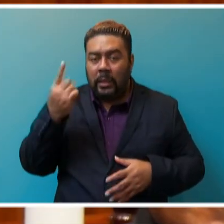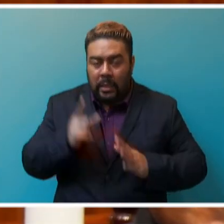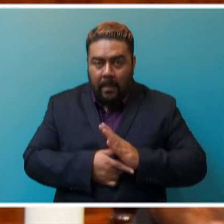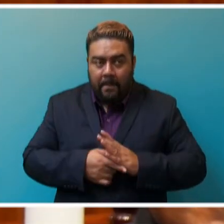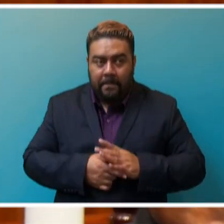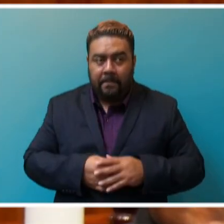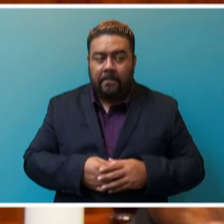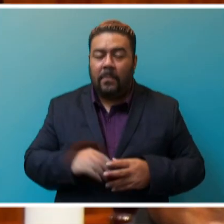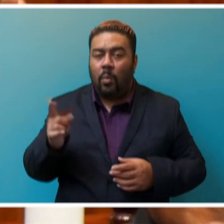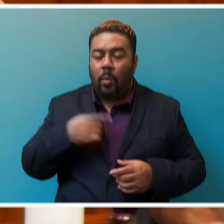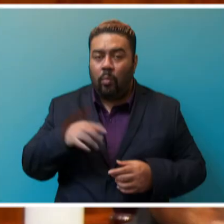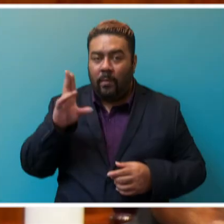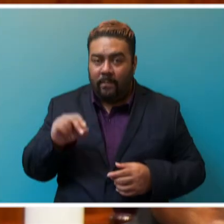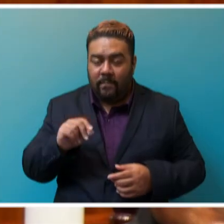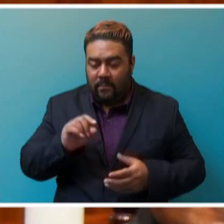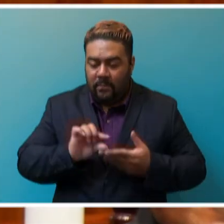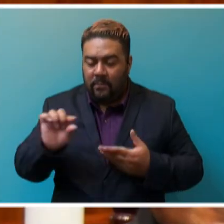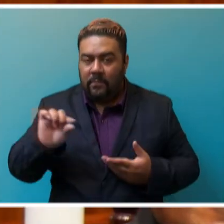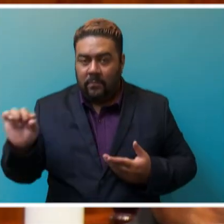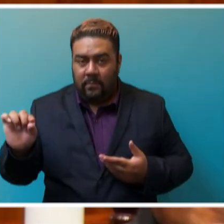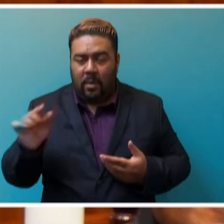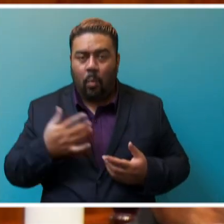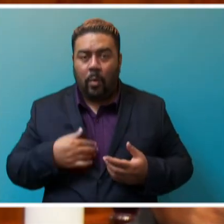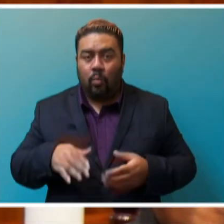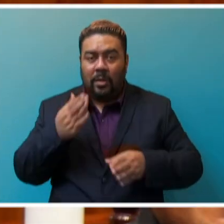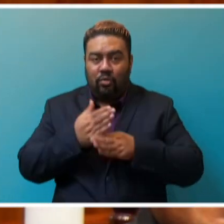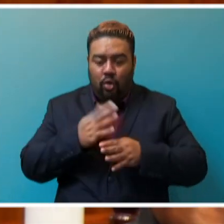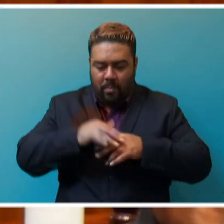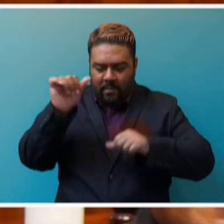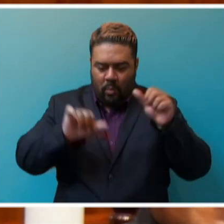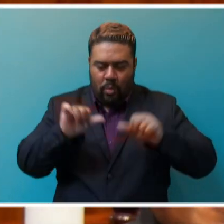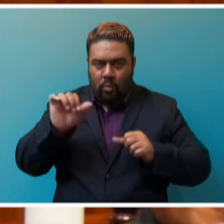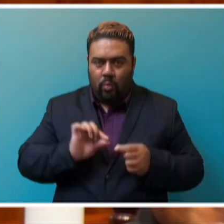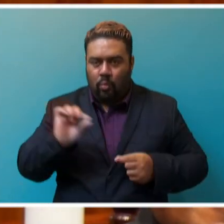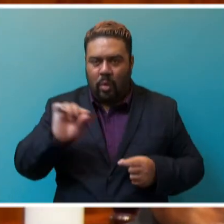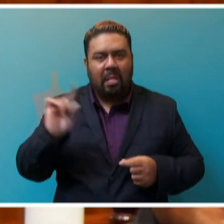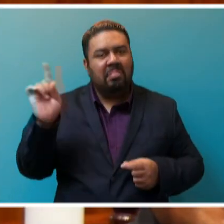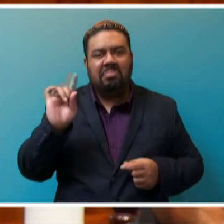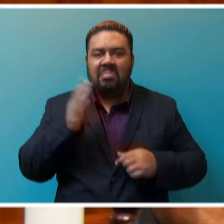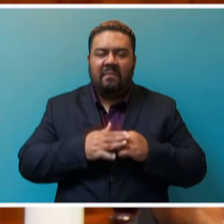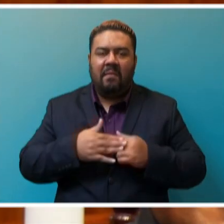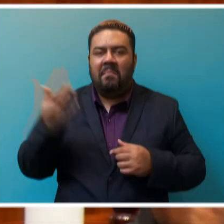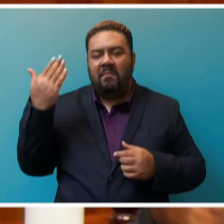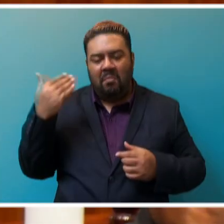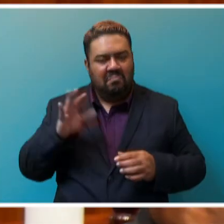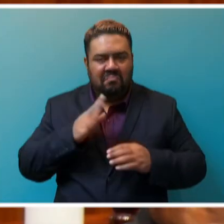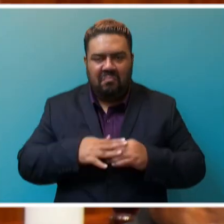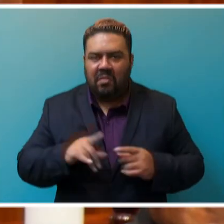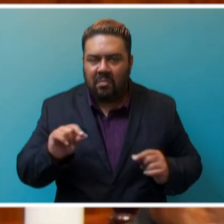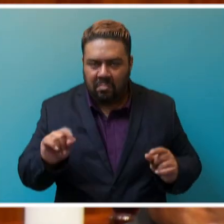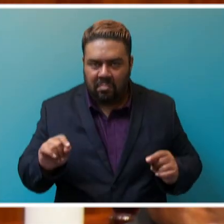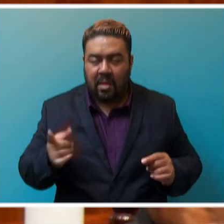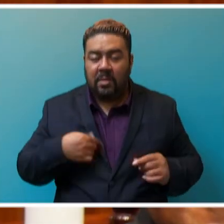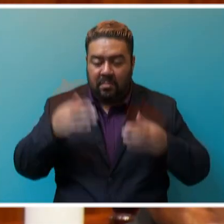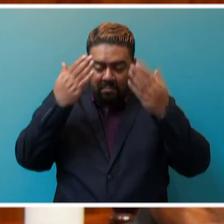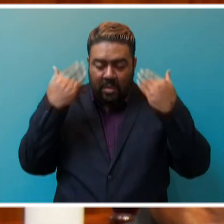what we have given was when there were job evaluation exercises, never otherwise. Mr. Speaker, say